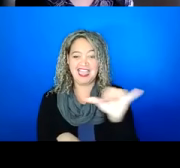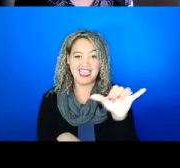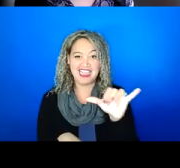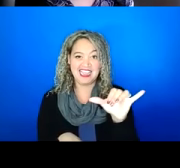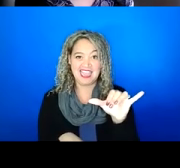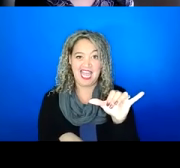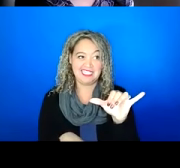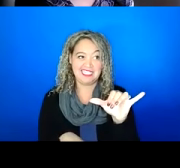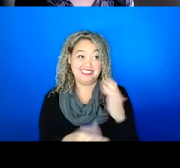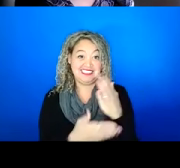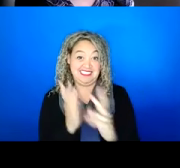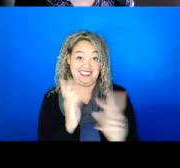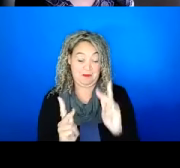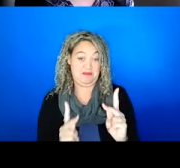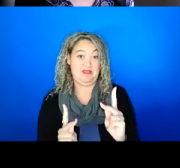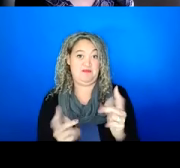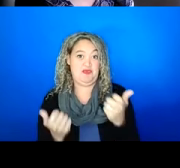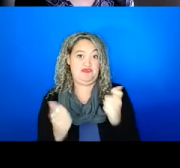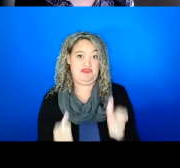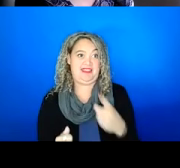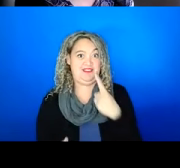certain individuals have argued.